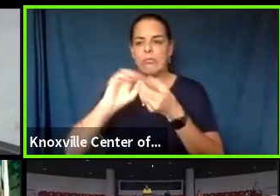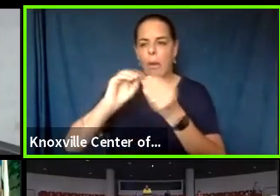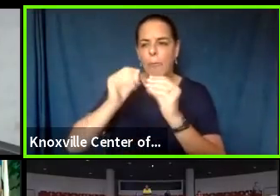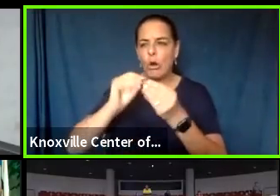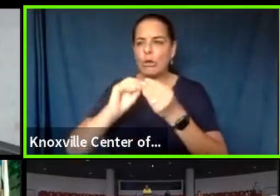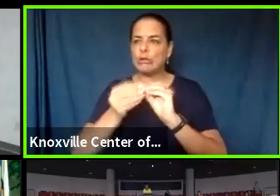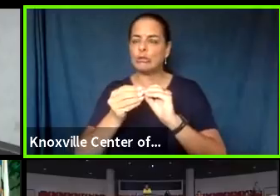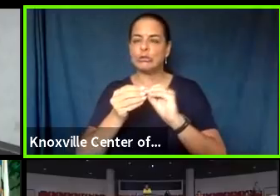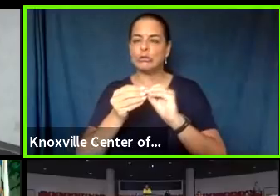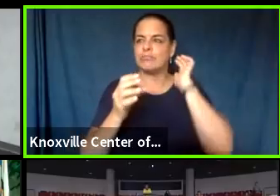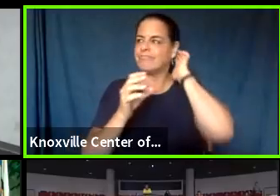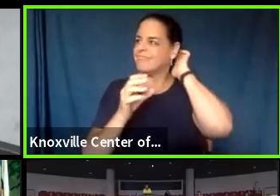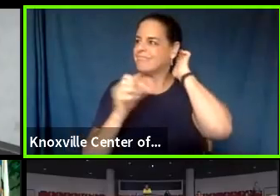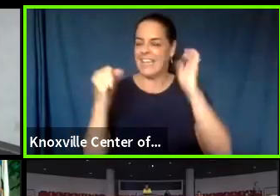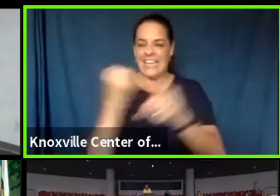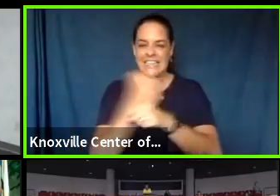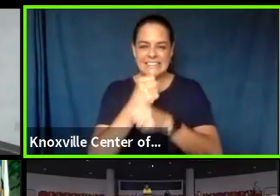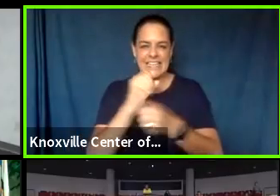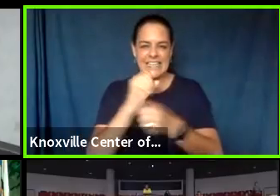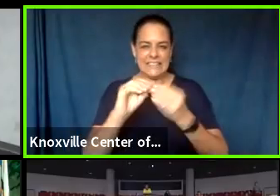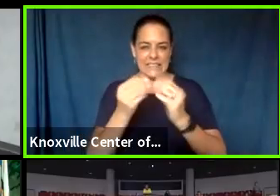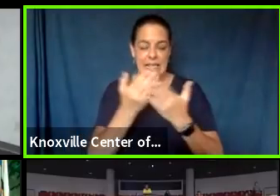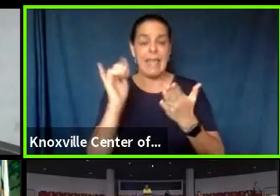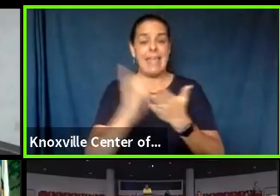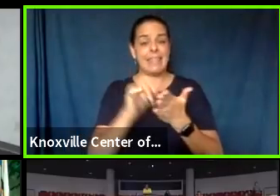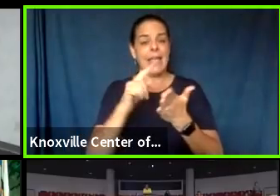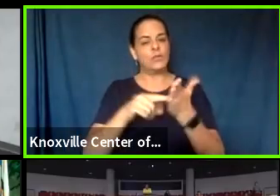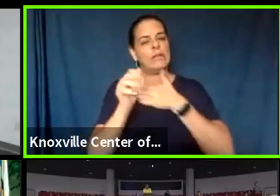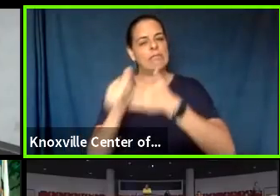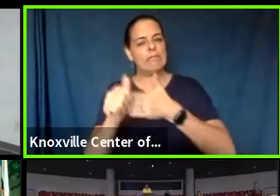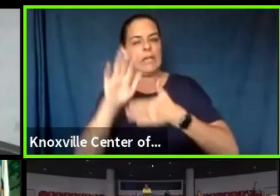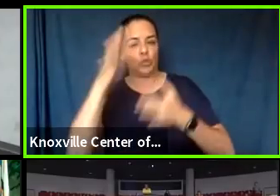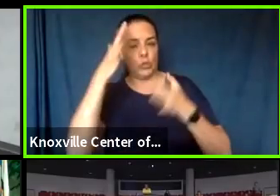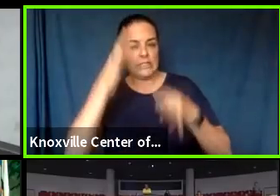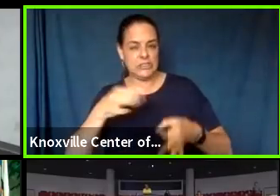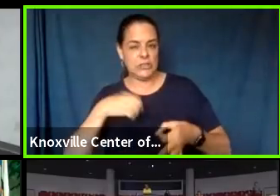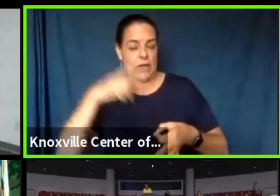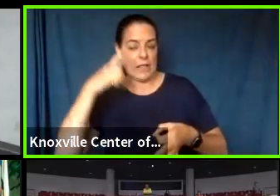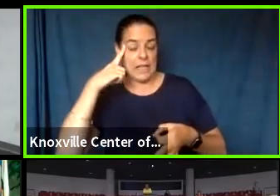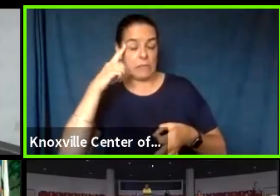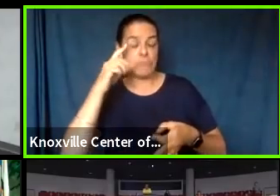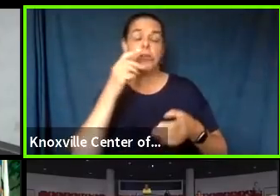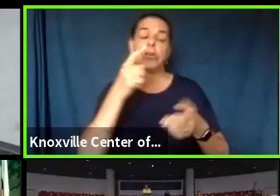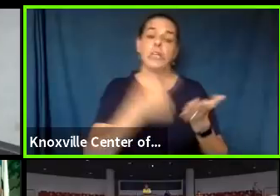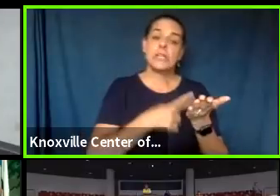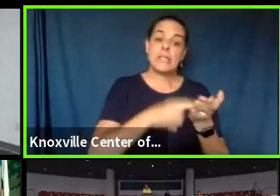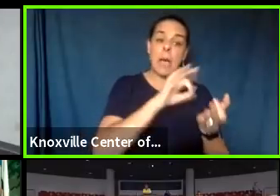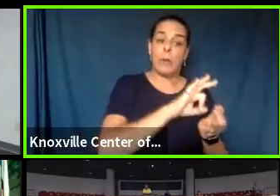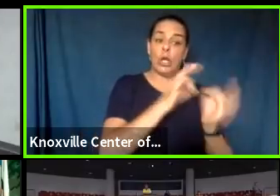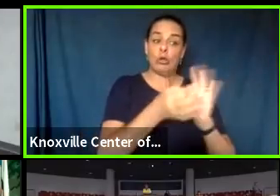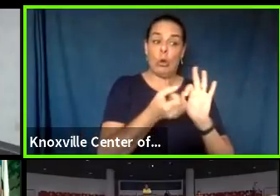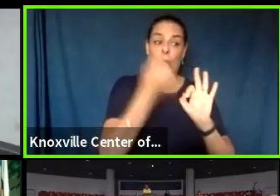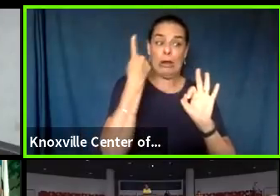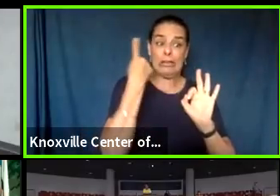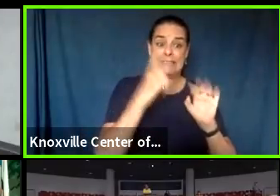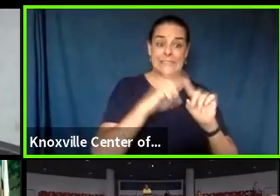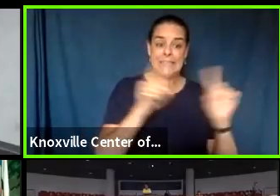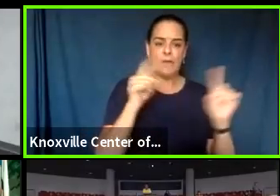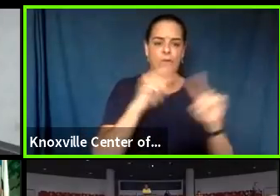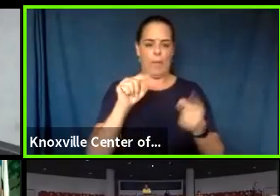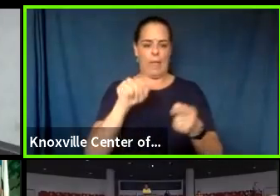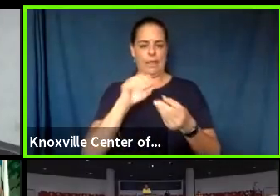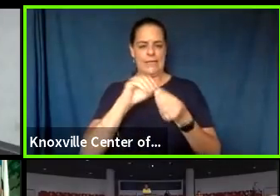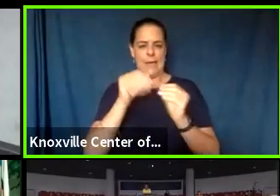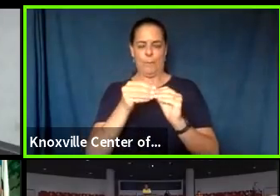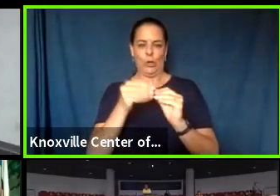numeric numbers. That's what drives your decisions, I would think. They can be interpreted different, but the numbers don't lie. A